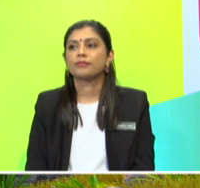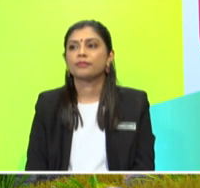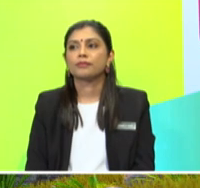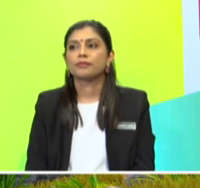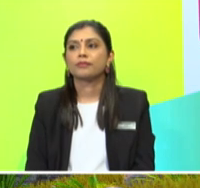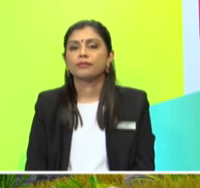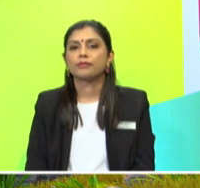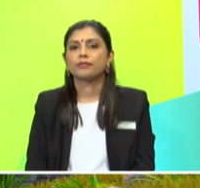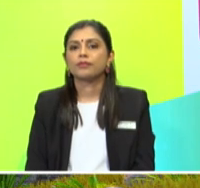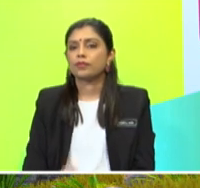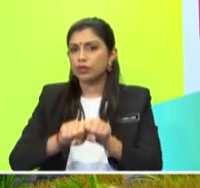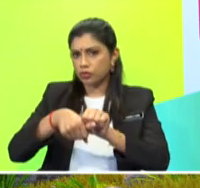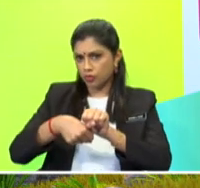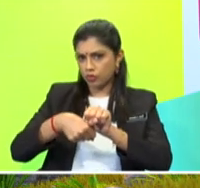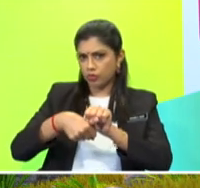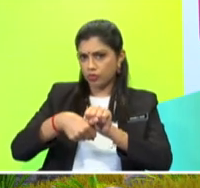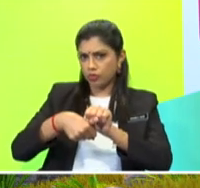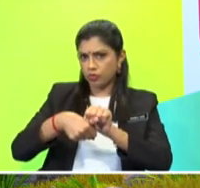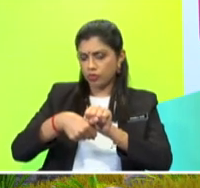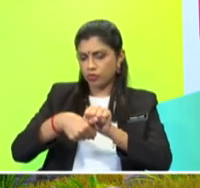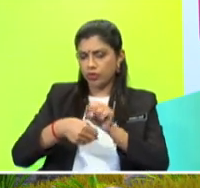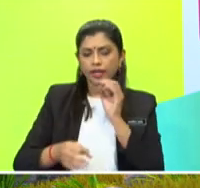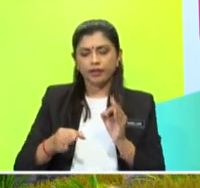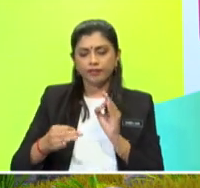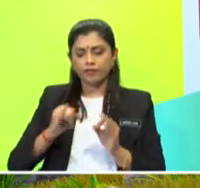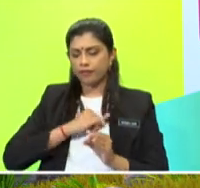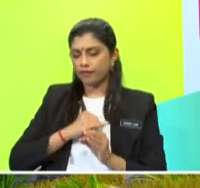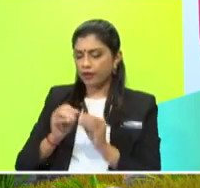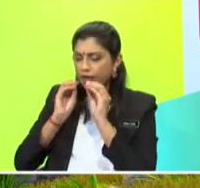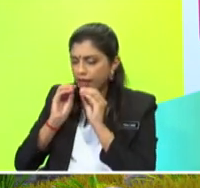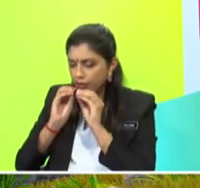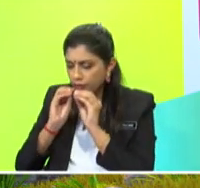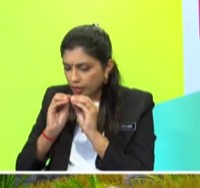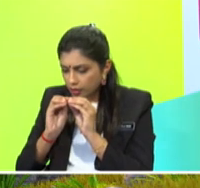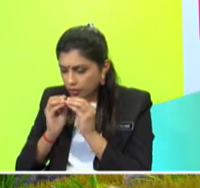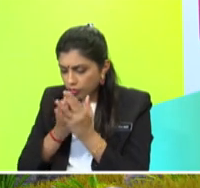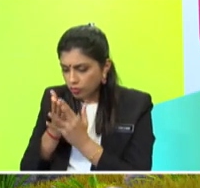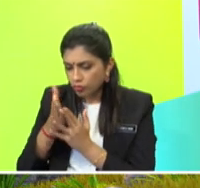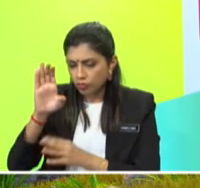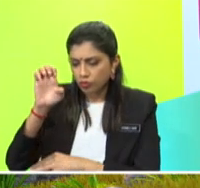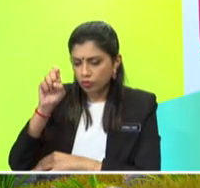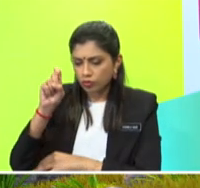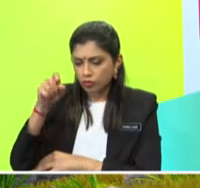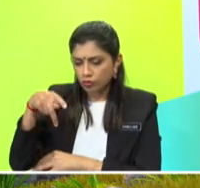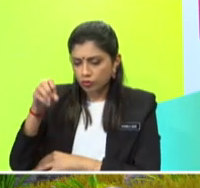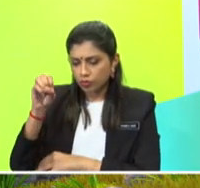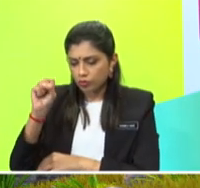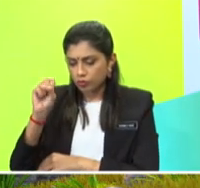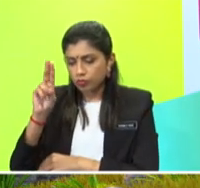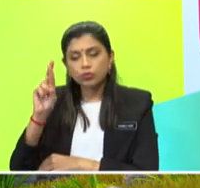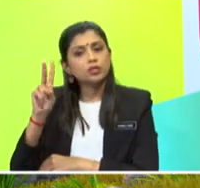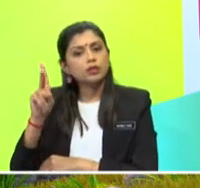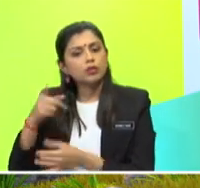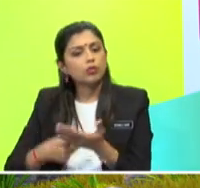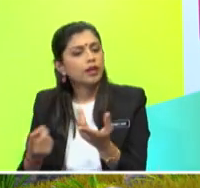goes. So if I educate through exposure, your color 1, what's next? So that is your